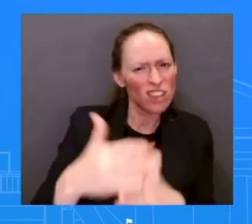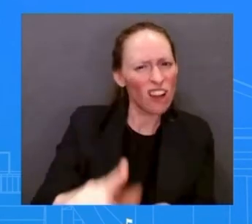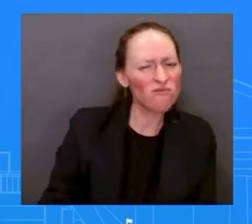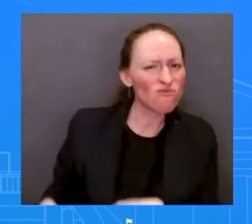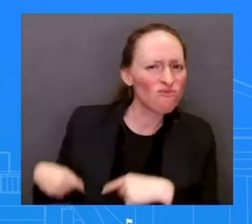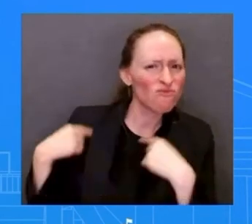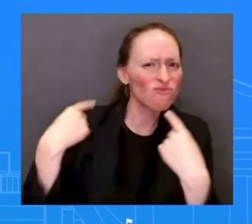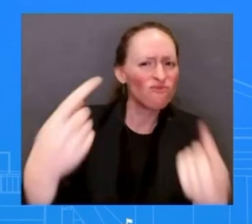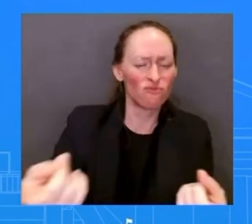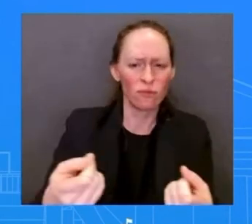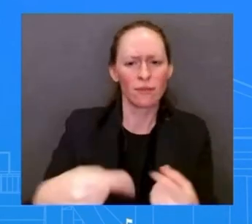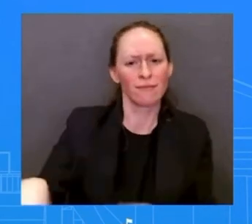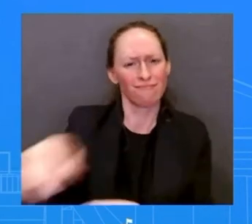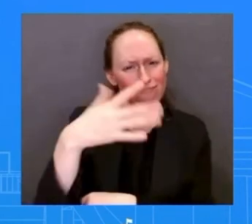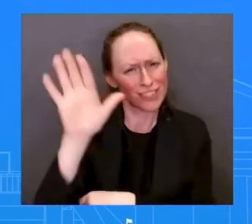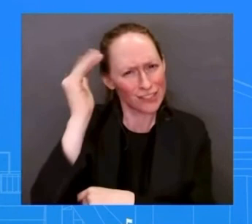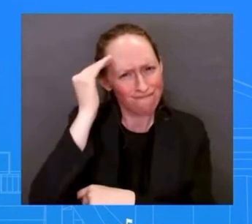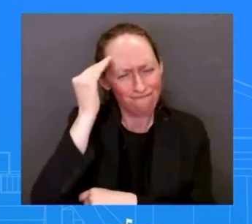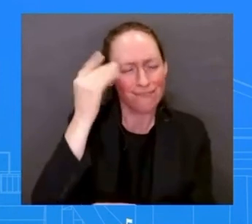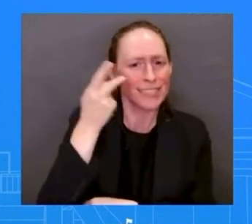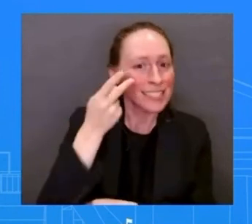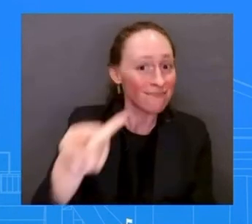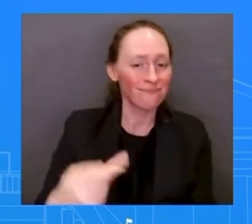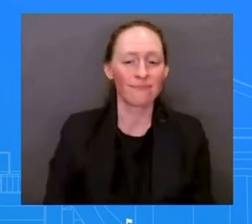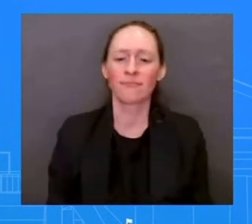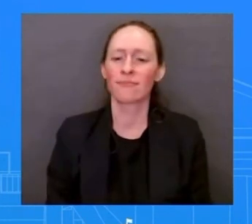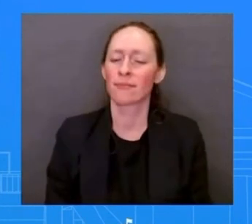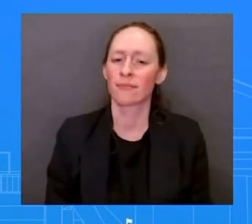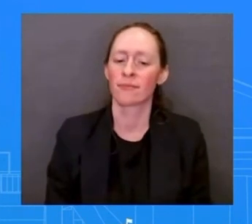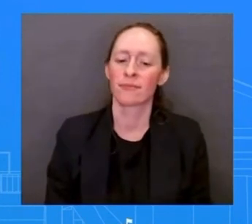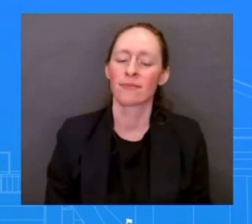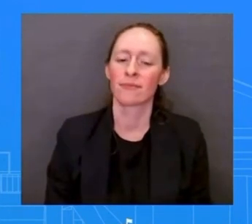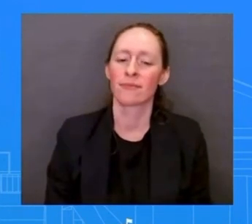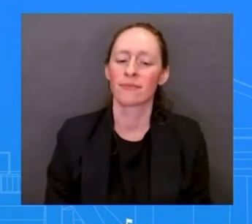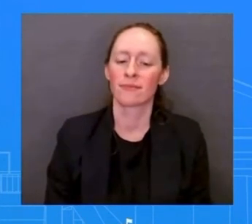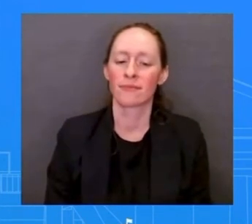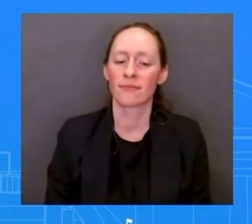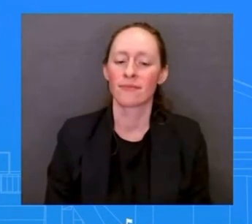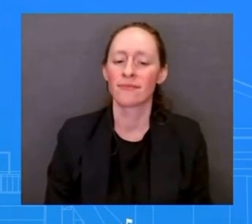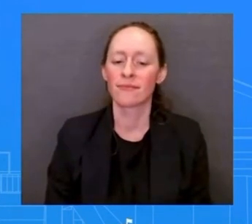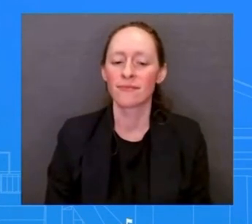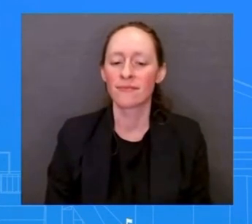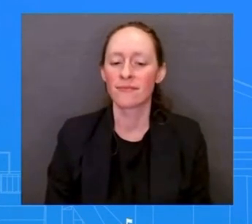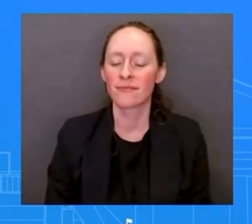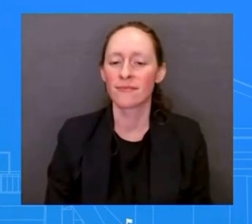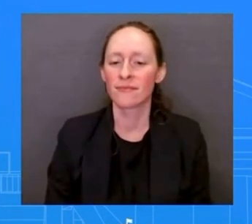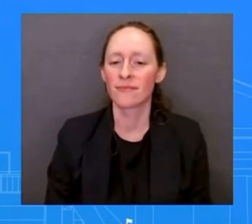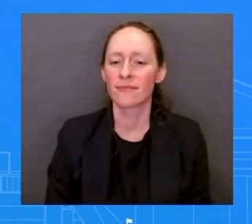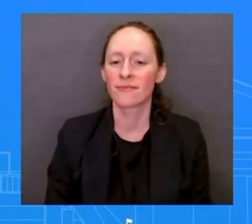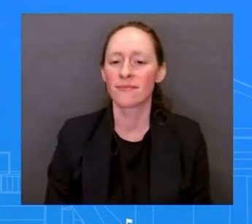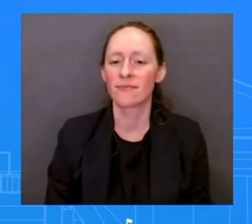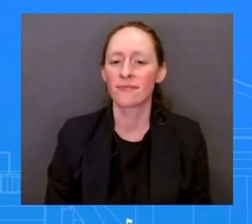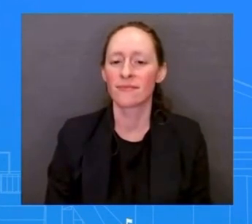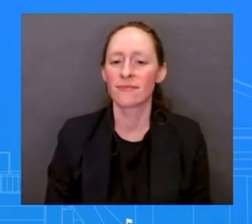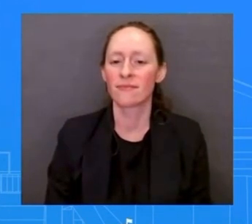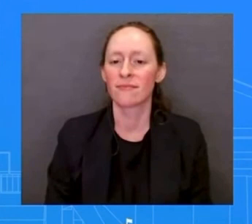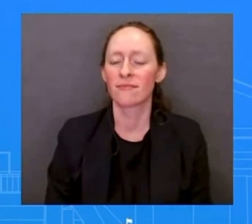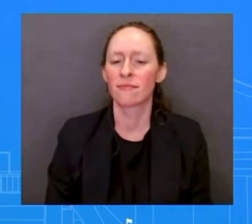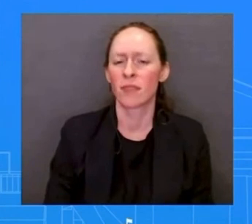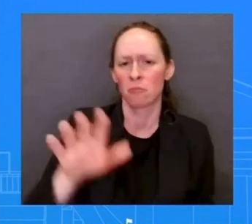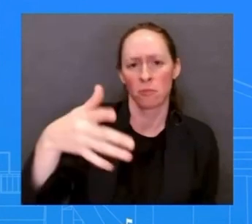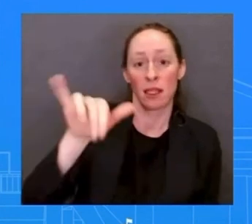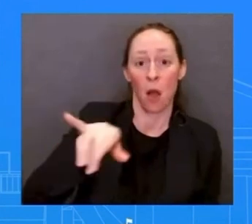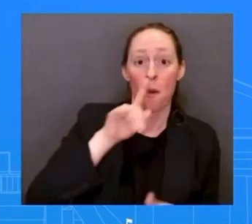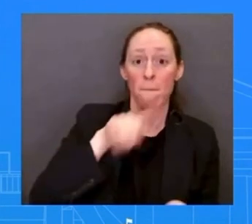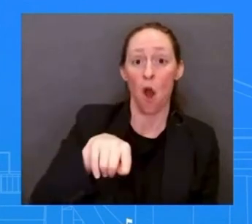ahead. Thanks, Preet. Can you just, on the report, has the president reviewed it or been briefed on it? He was just asked about it in the Roosevelt Room, and